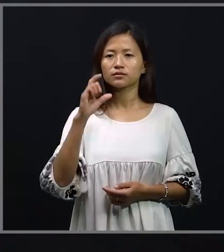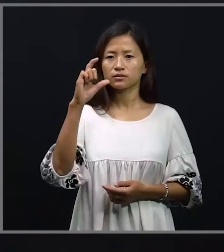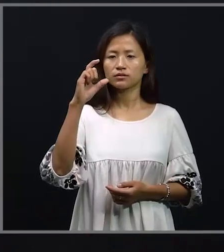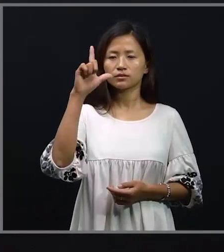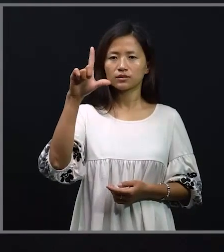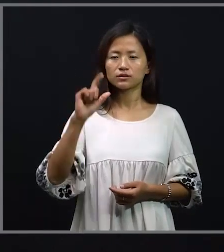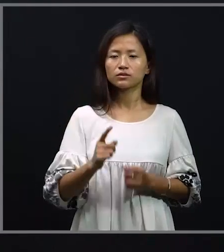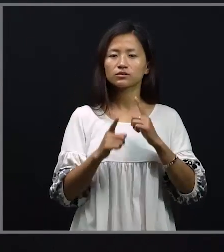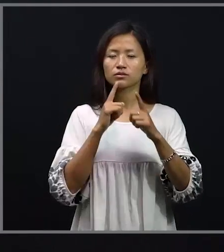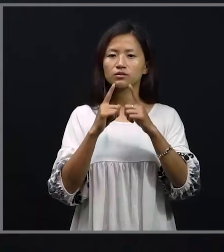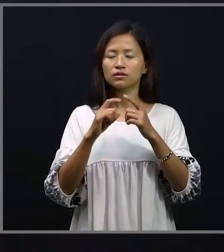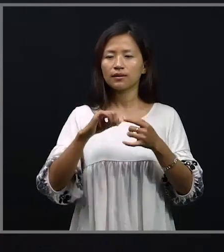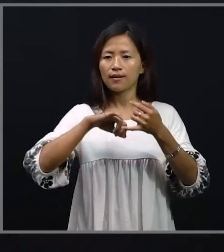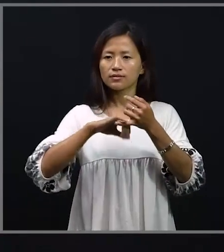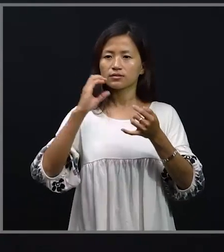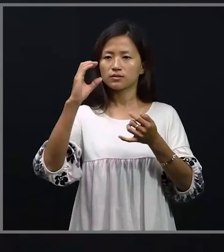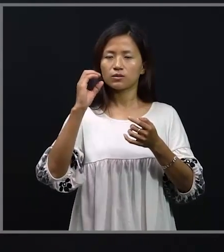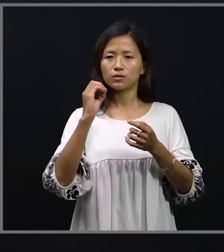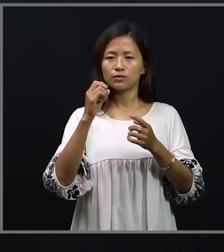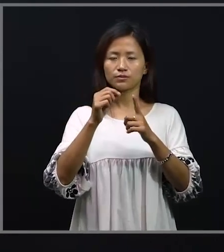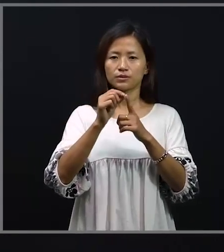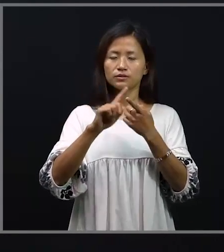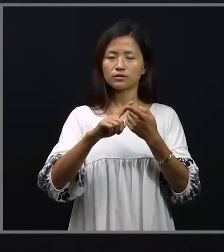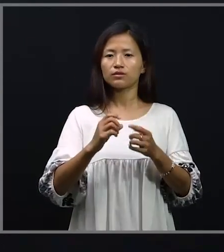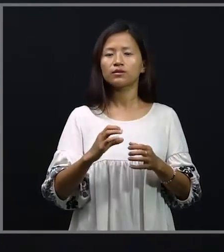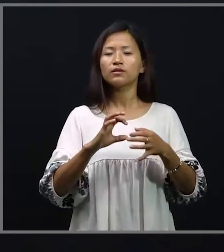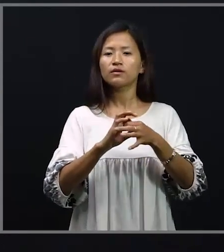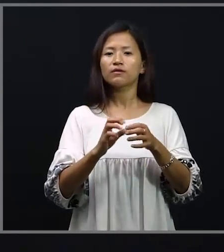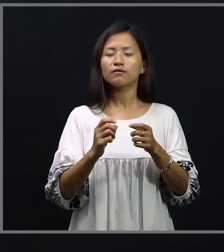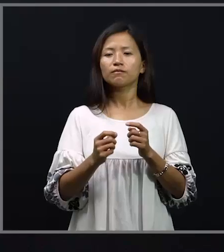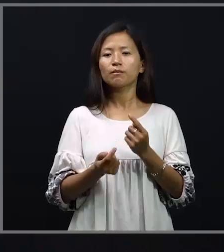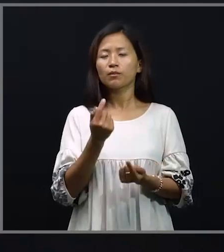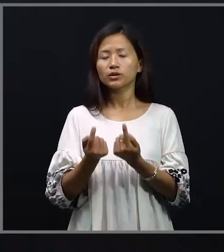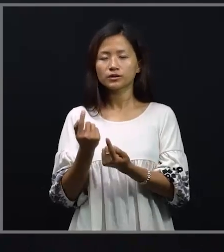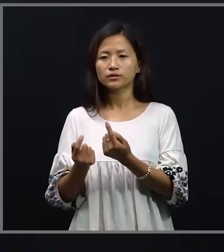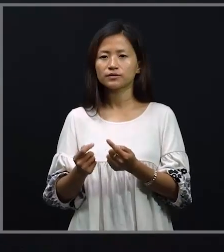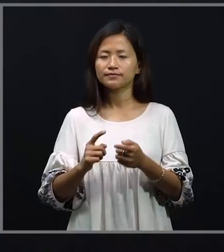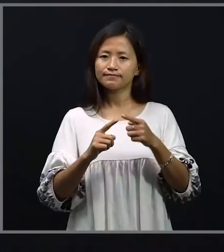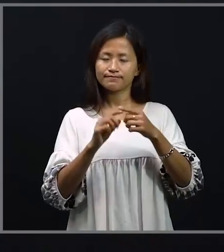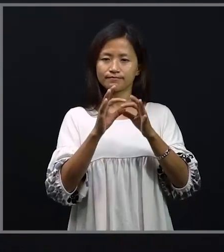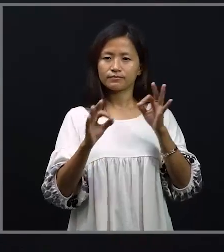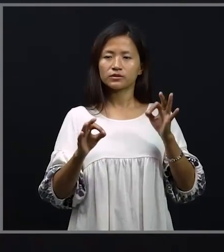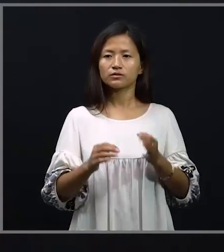about the scope of political theory. All right,